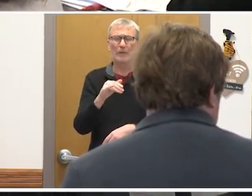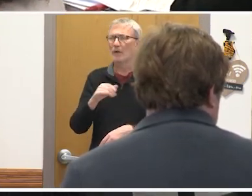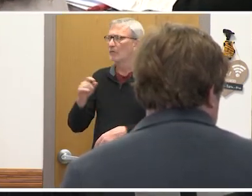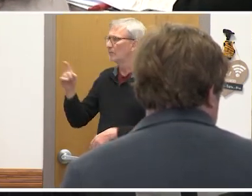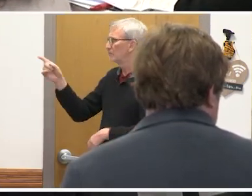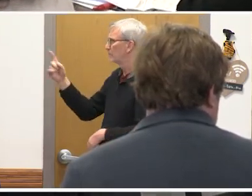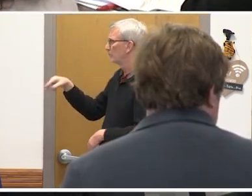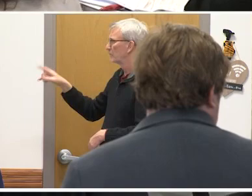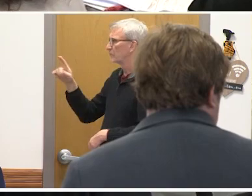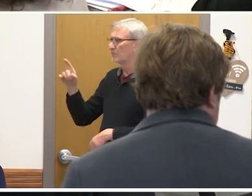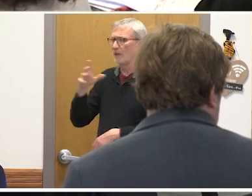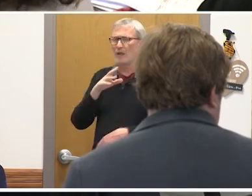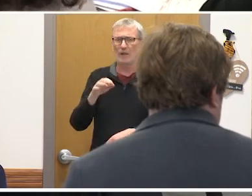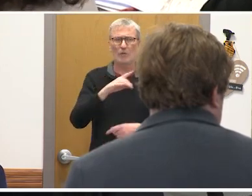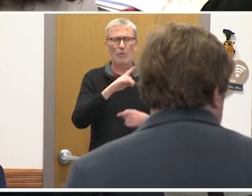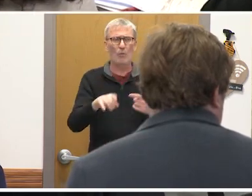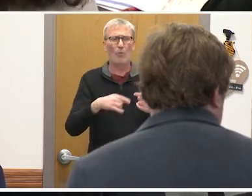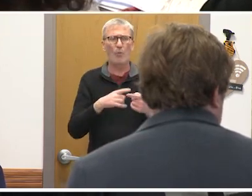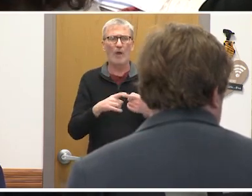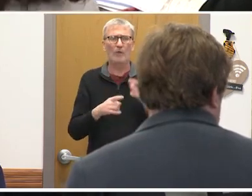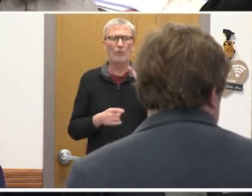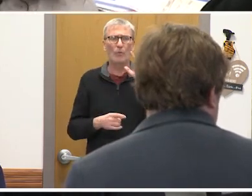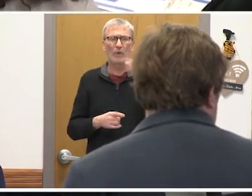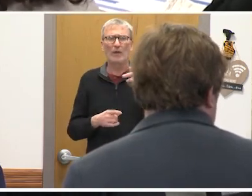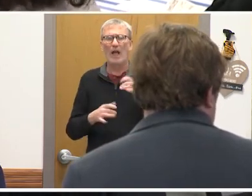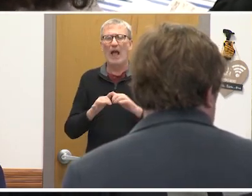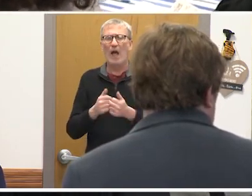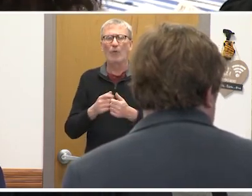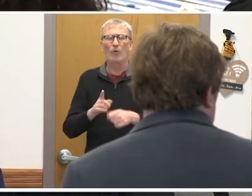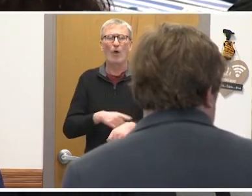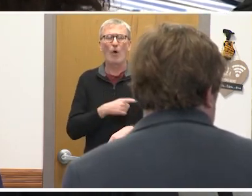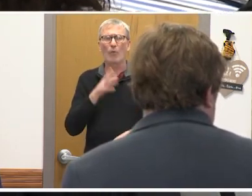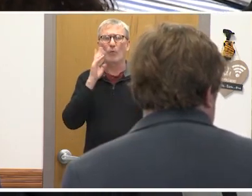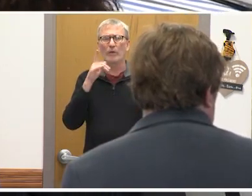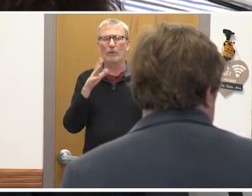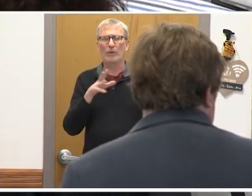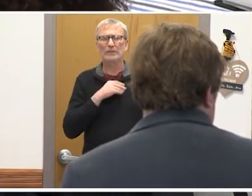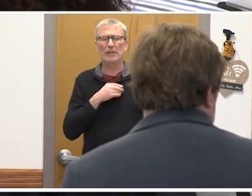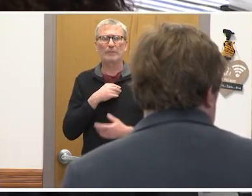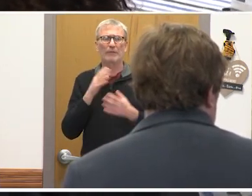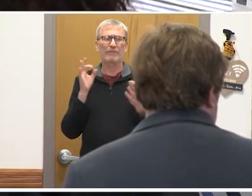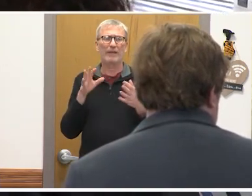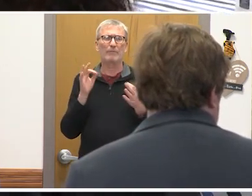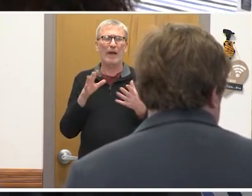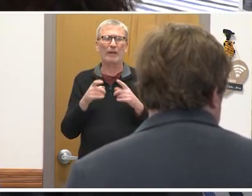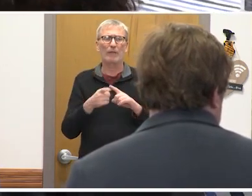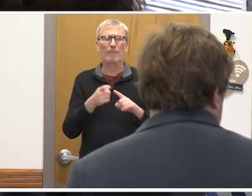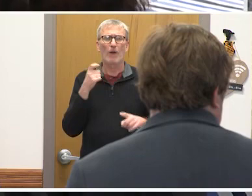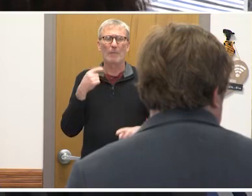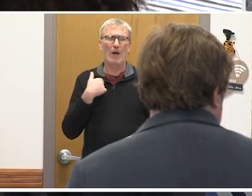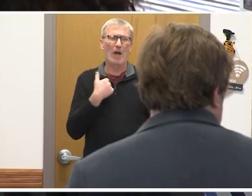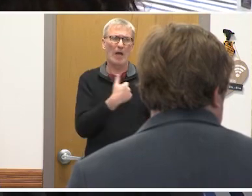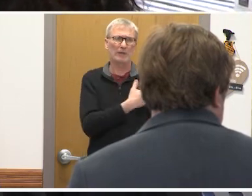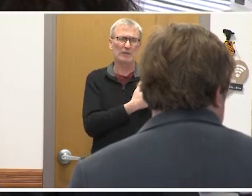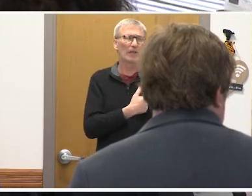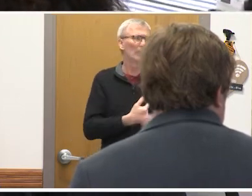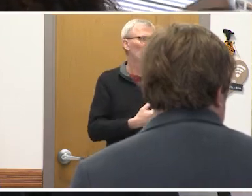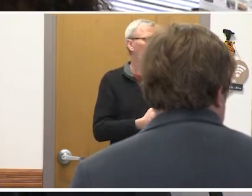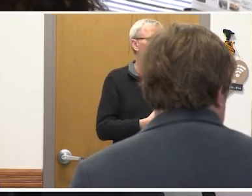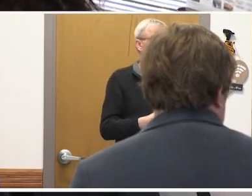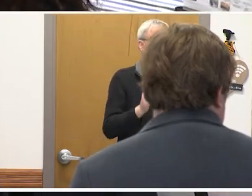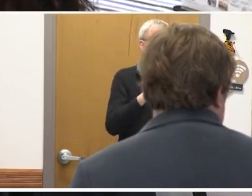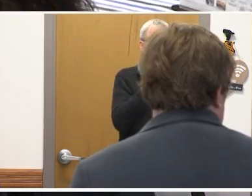how long will you be receiving feedback from the community so that people who may not be